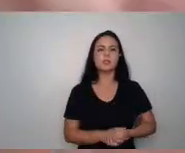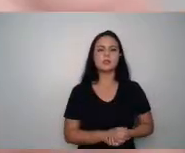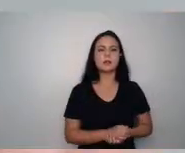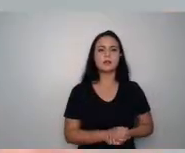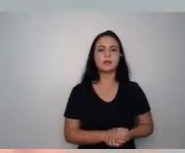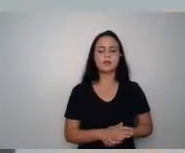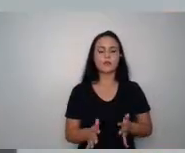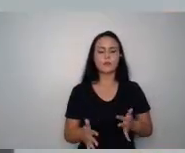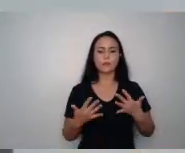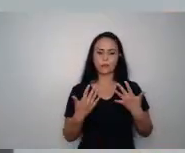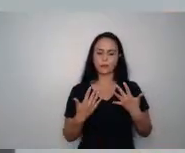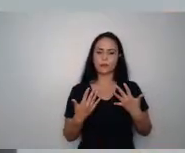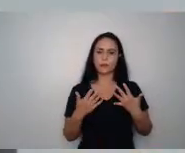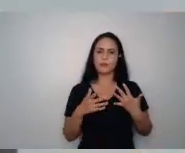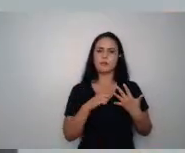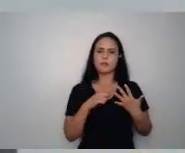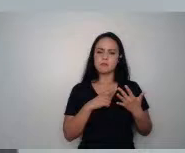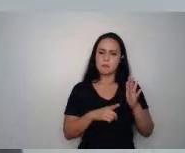for us to